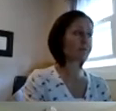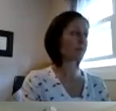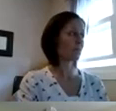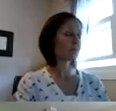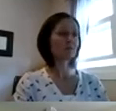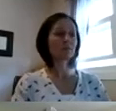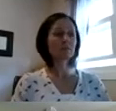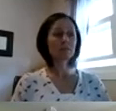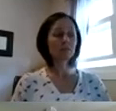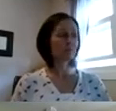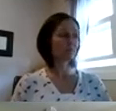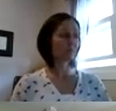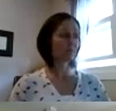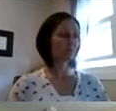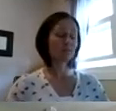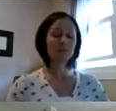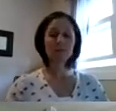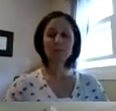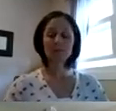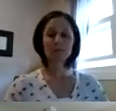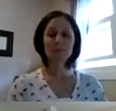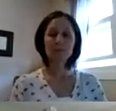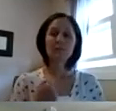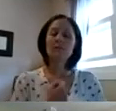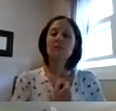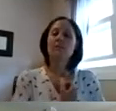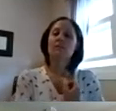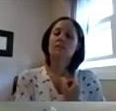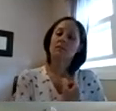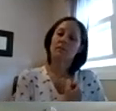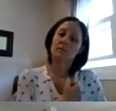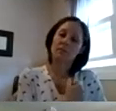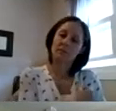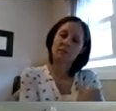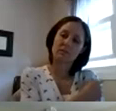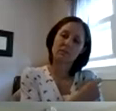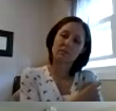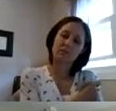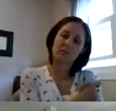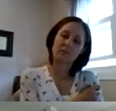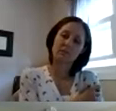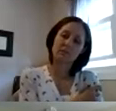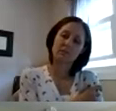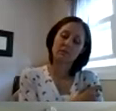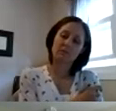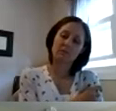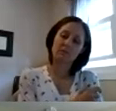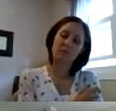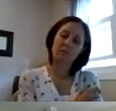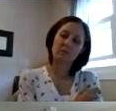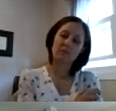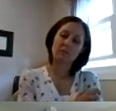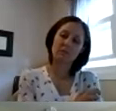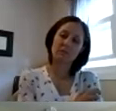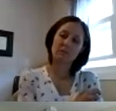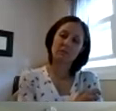cover, as well as the engagement level that local official is able to have. And so it can be